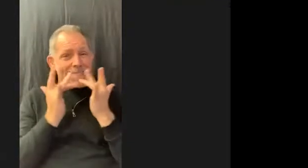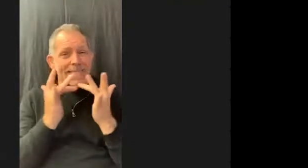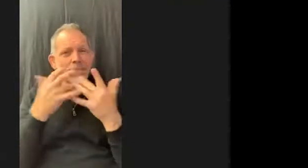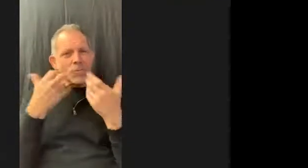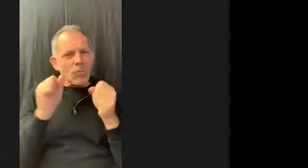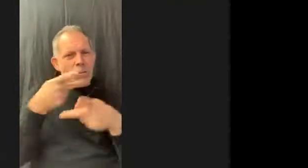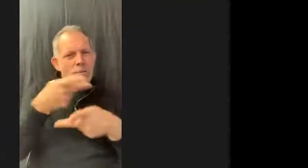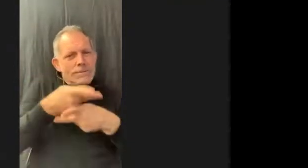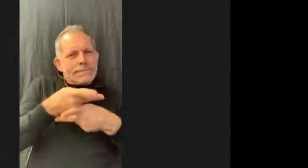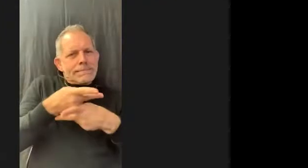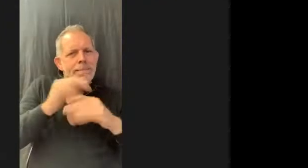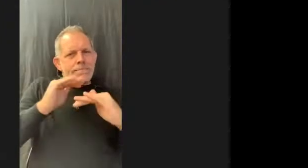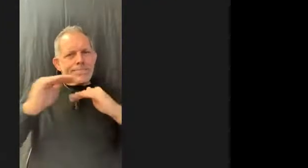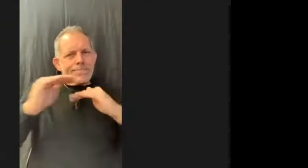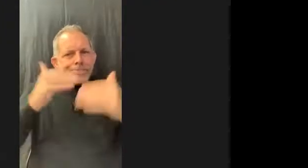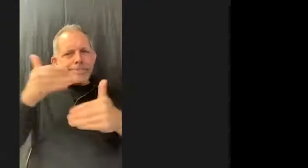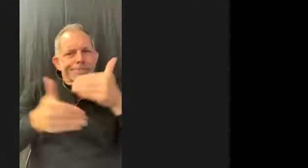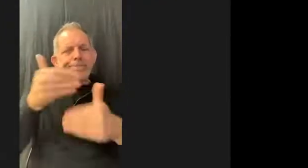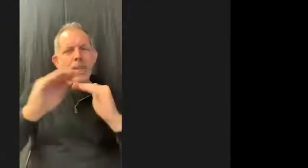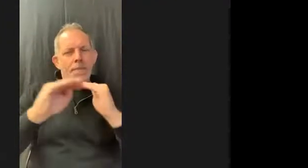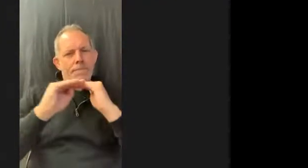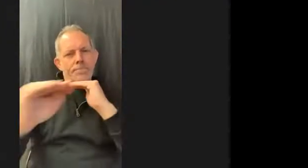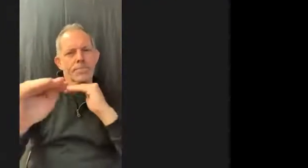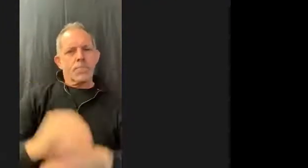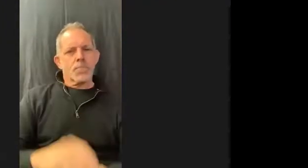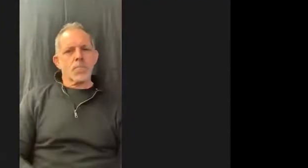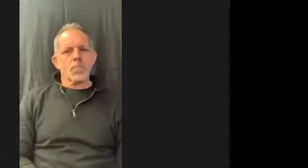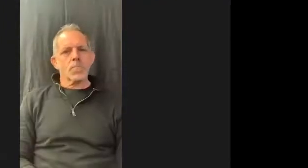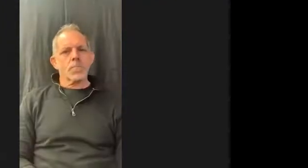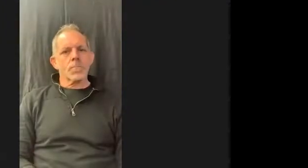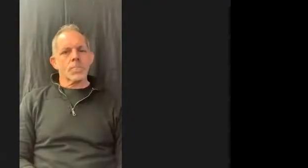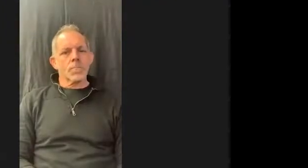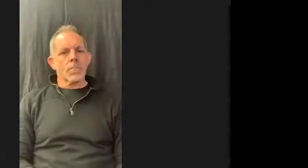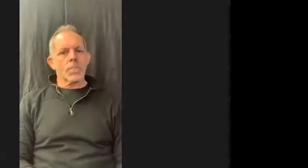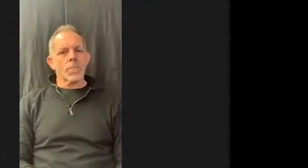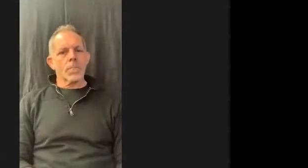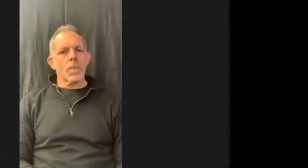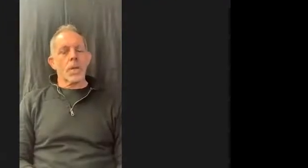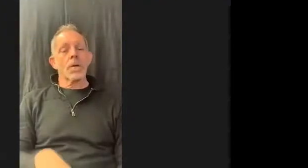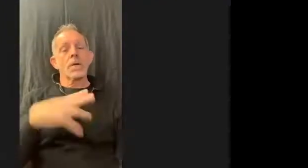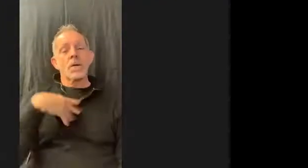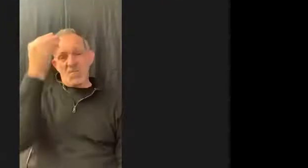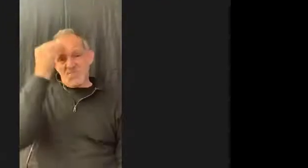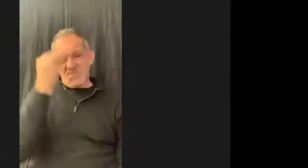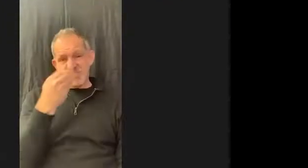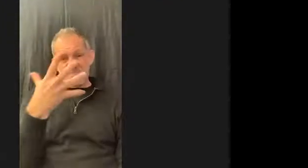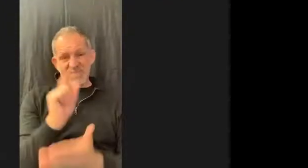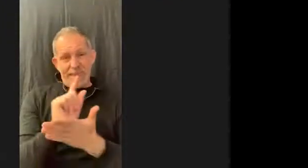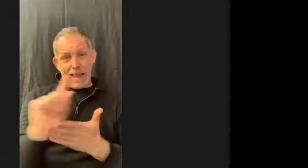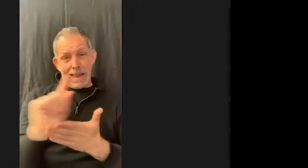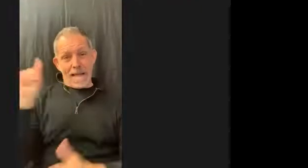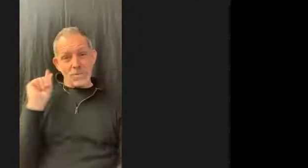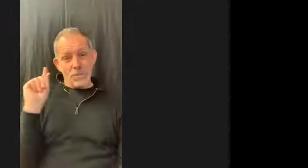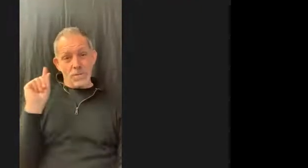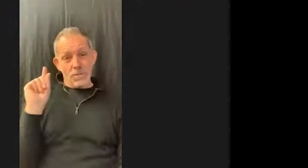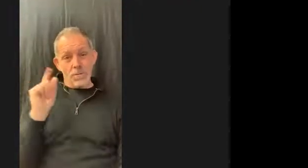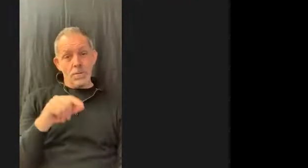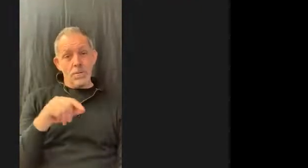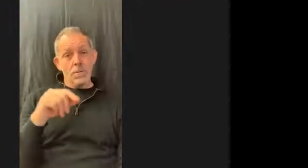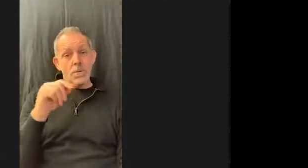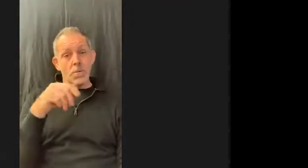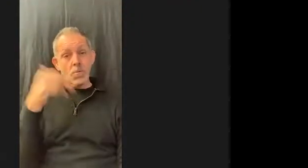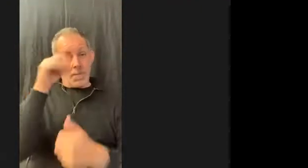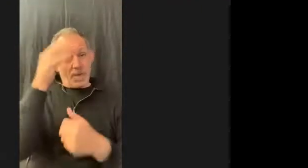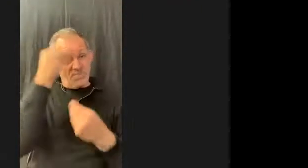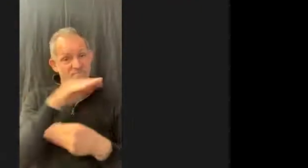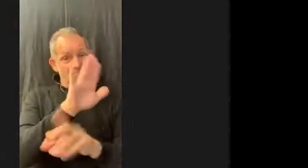I want to mention that this last week, you may recall, we wanted to remind everyone that we were transitioning the